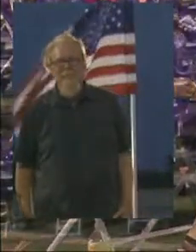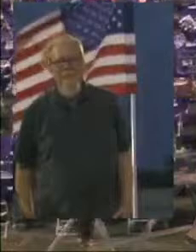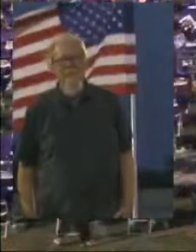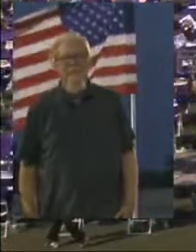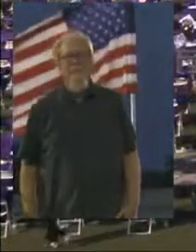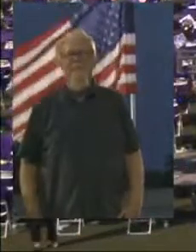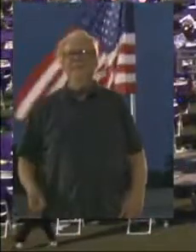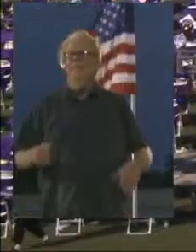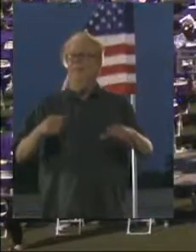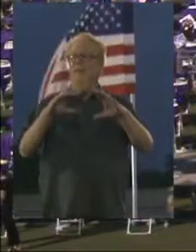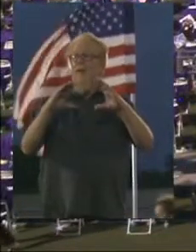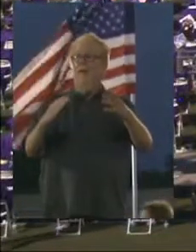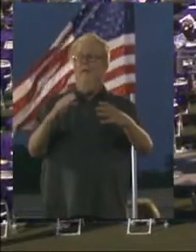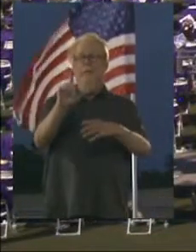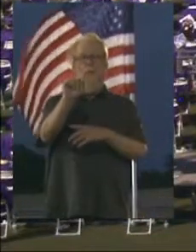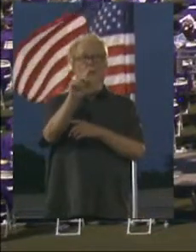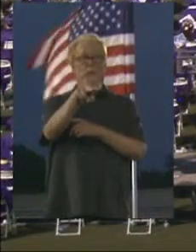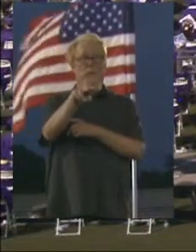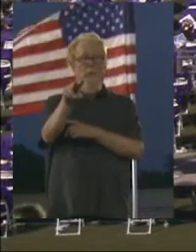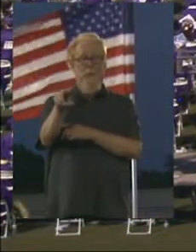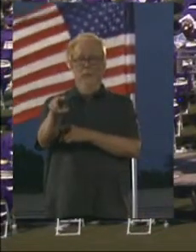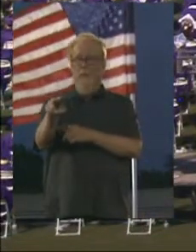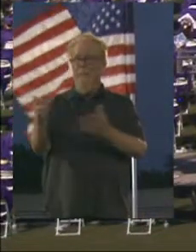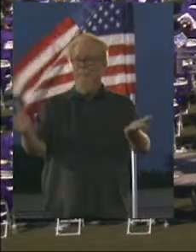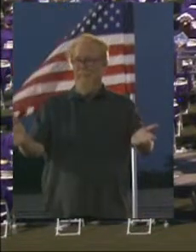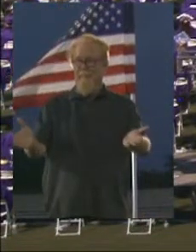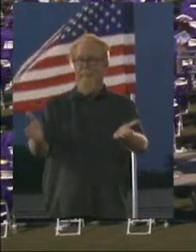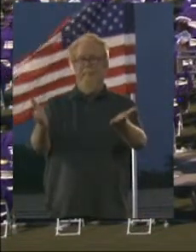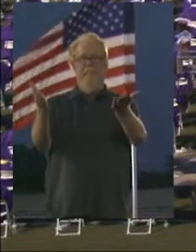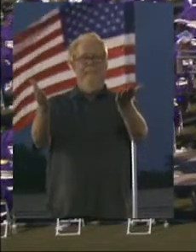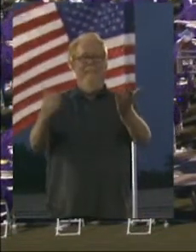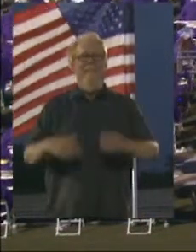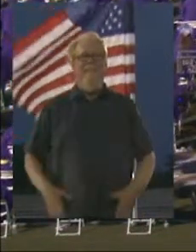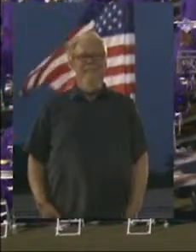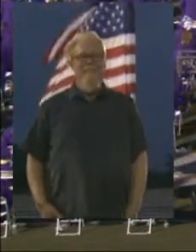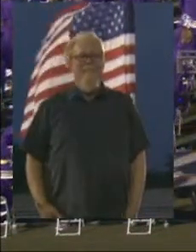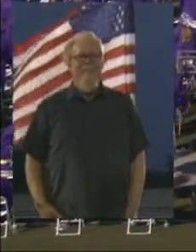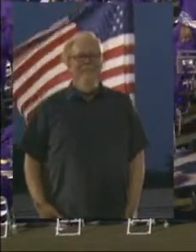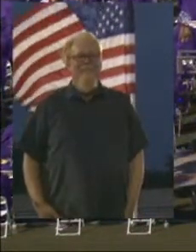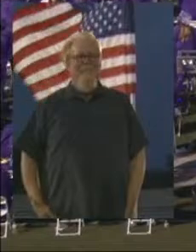Will the class of 2022 please stand?